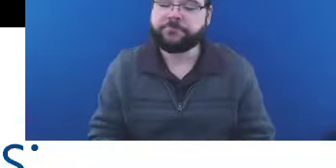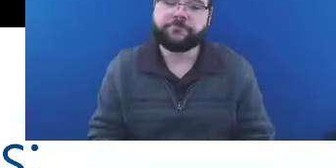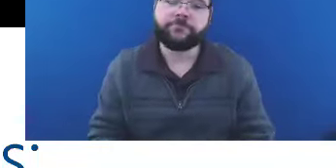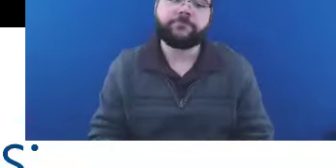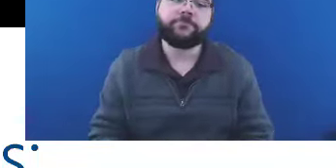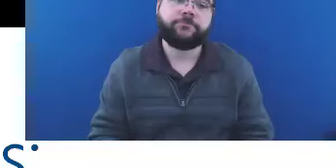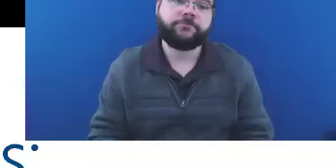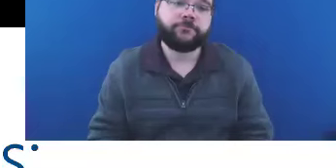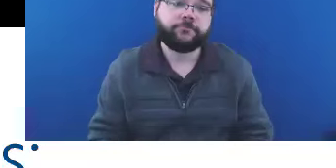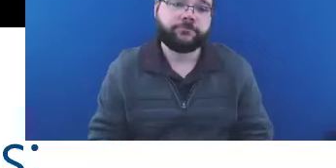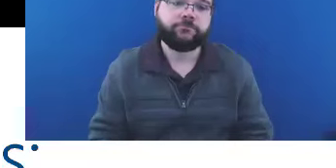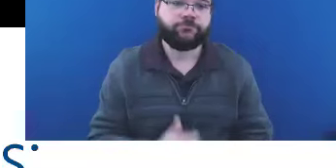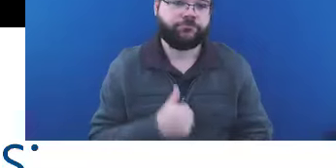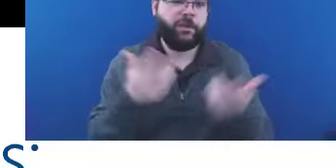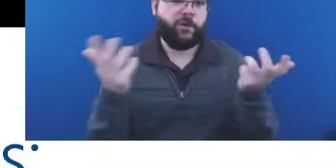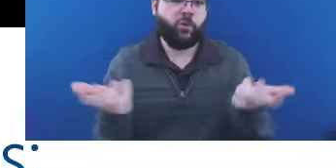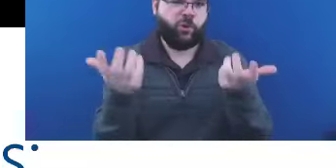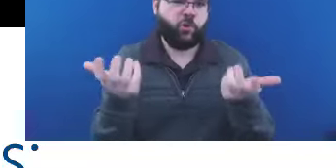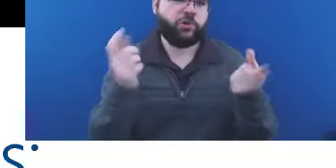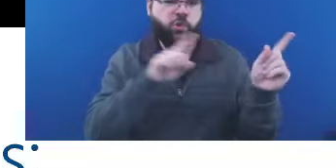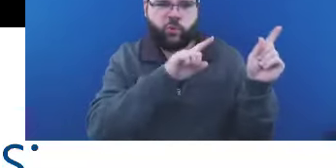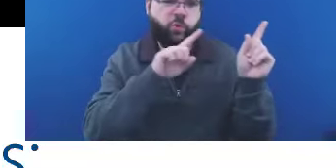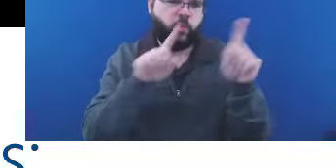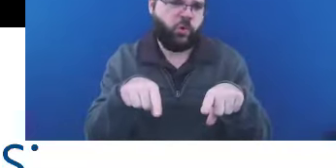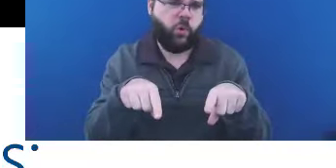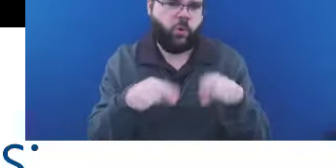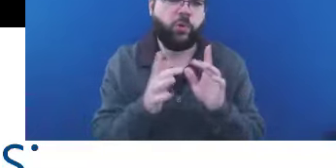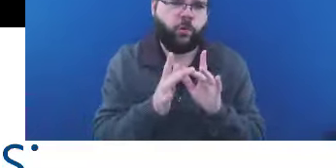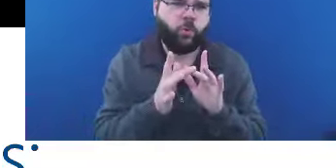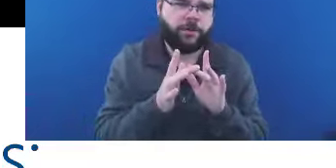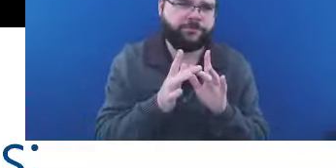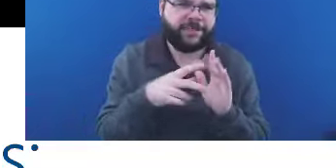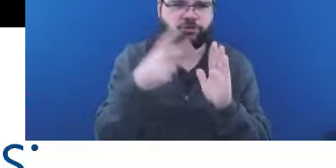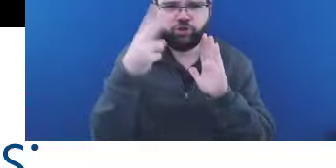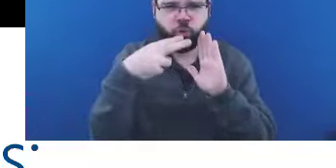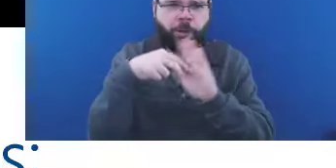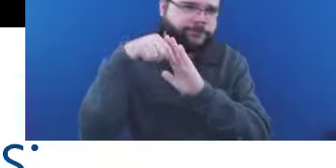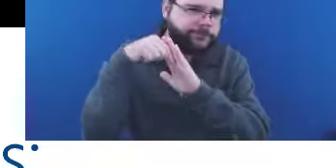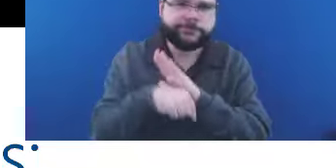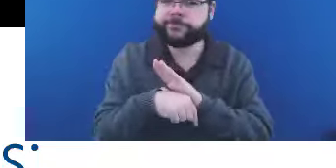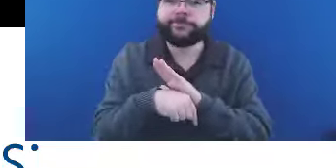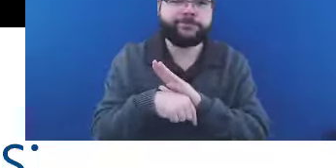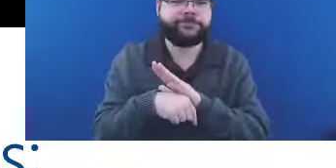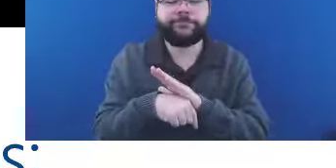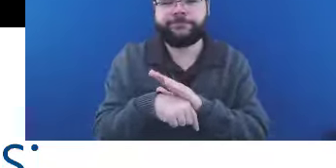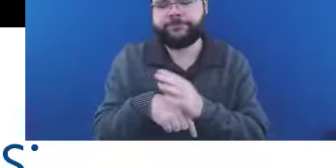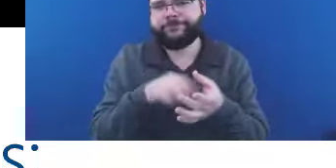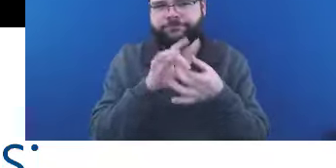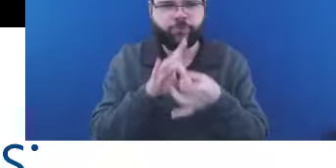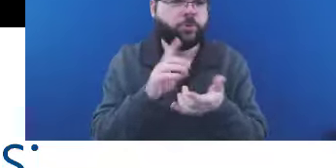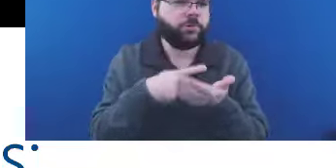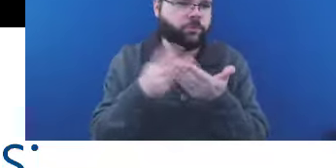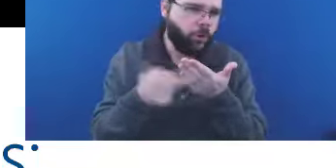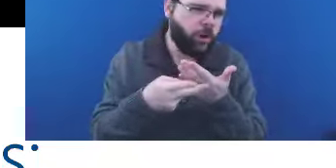And I would encourage everyone to go to the website where they can read more detailed information about the program and how to